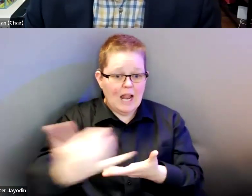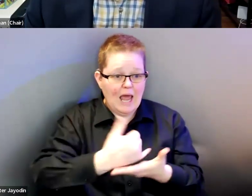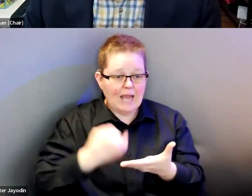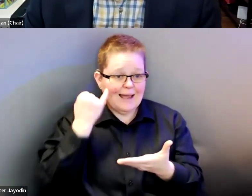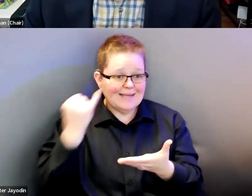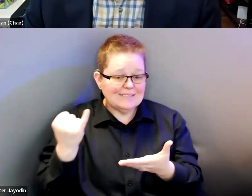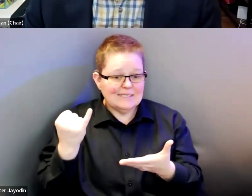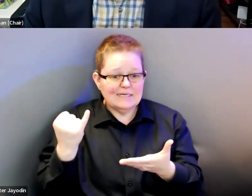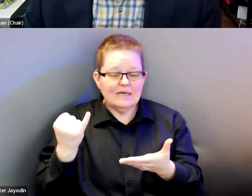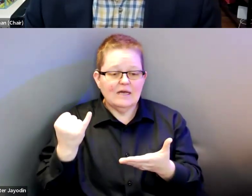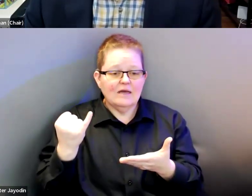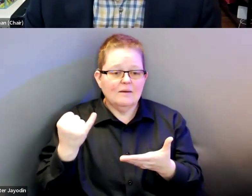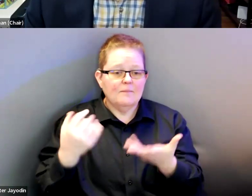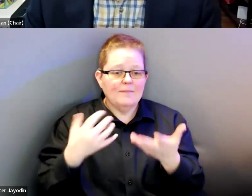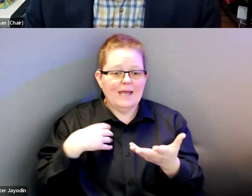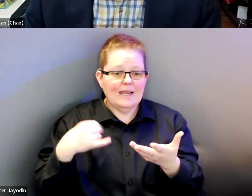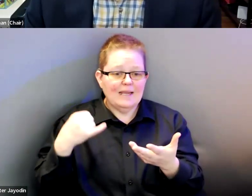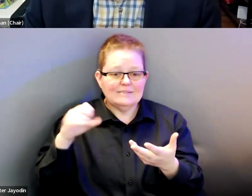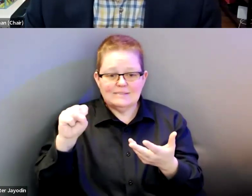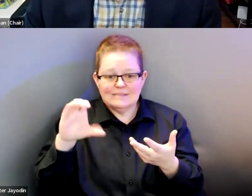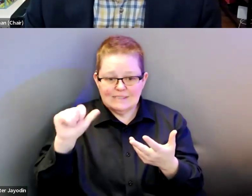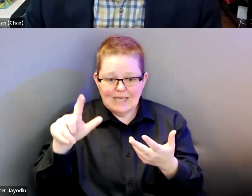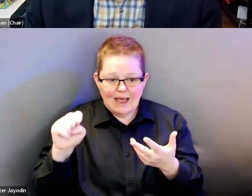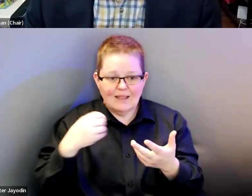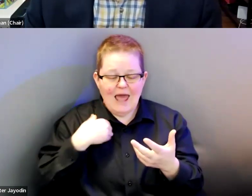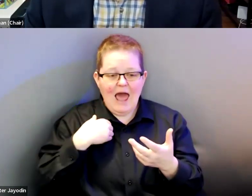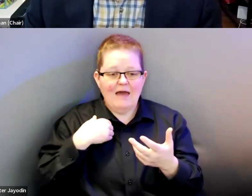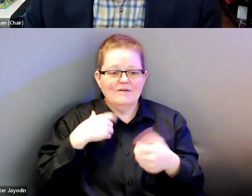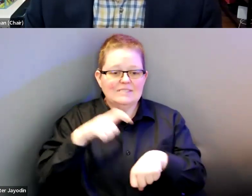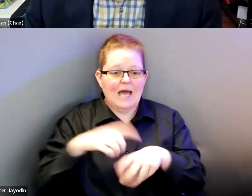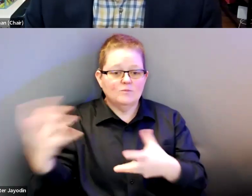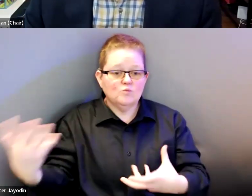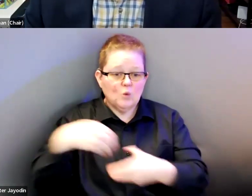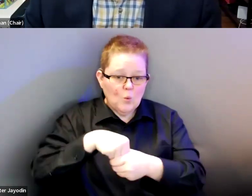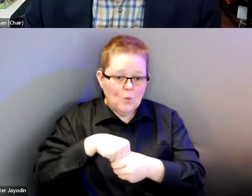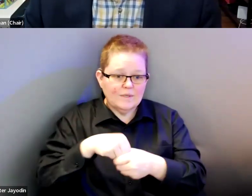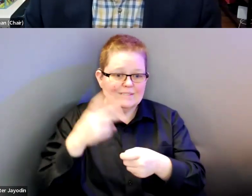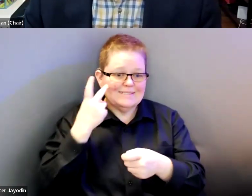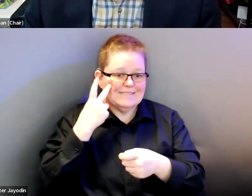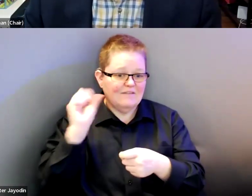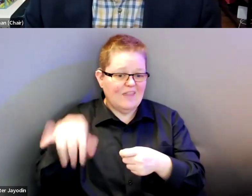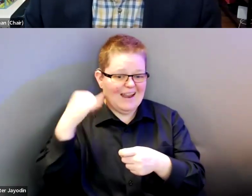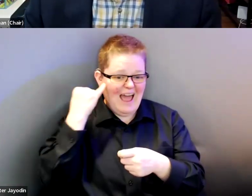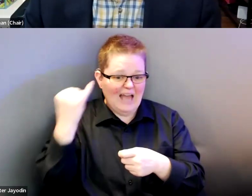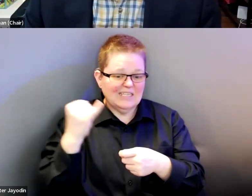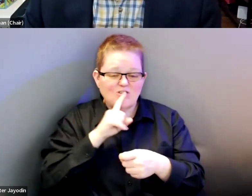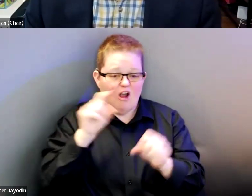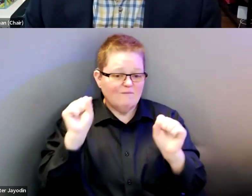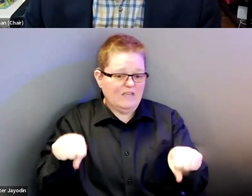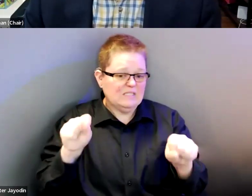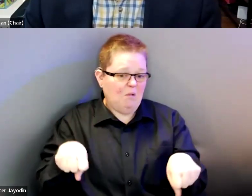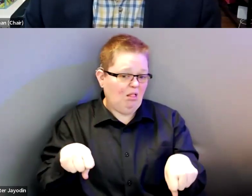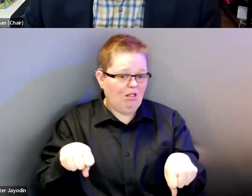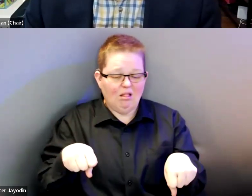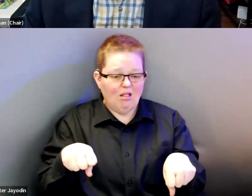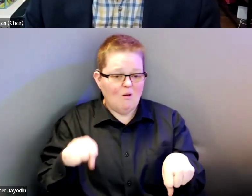scale and have time to incorporate them and have time to meet with agency leadership to see whether those ideas are feasible or not, like,